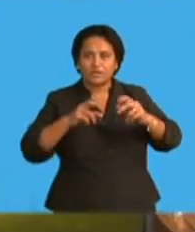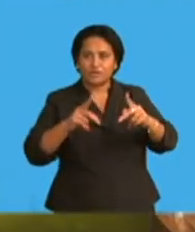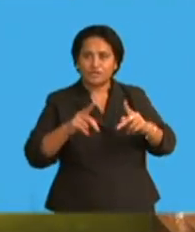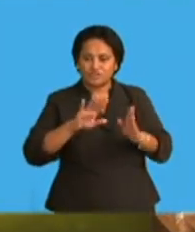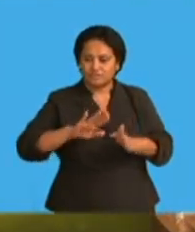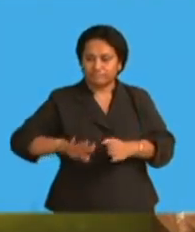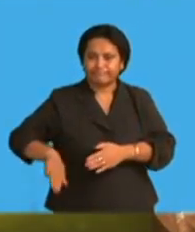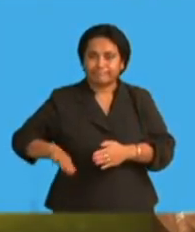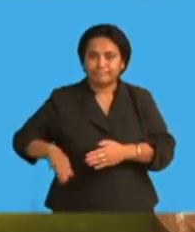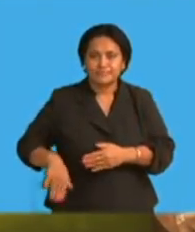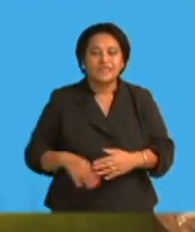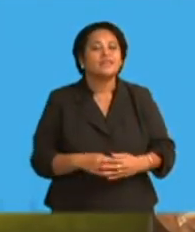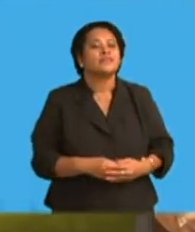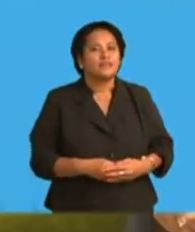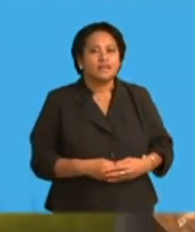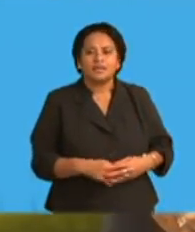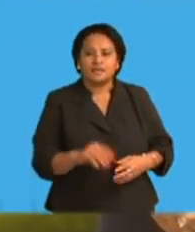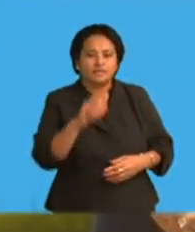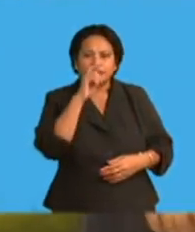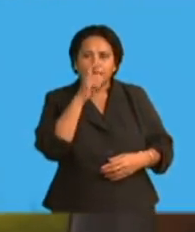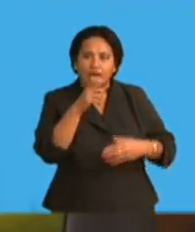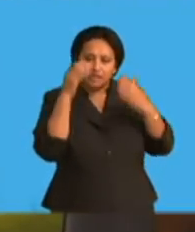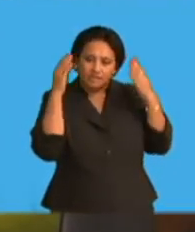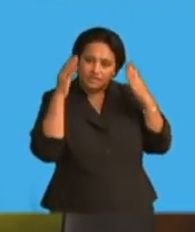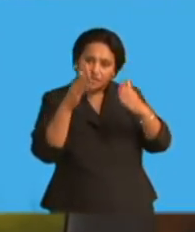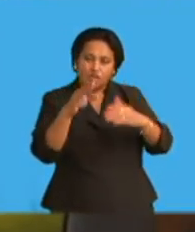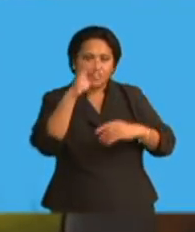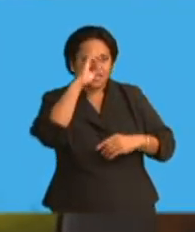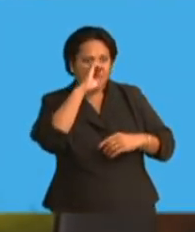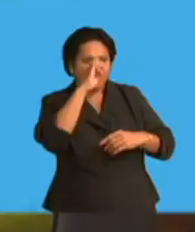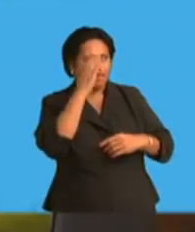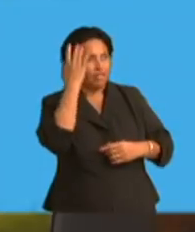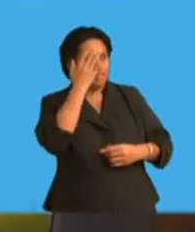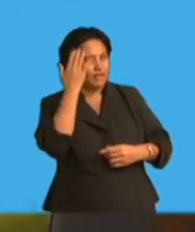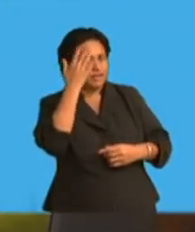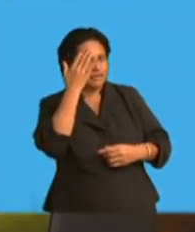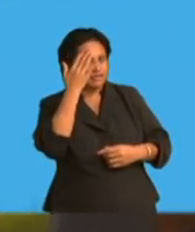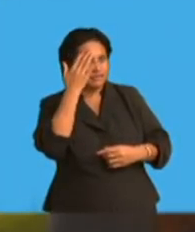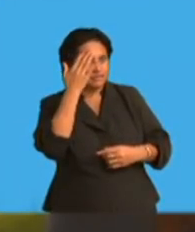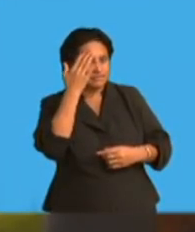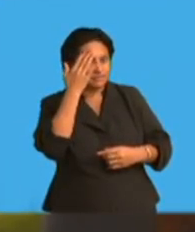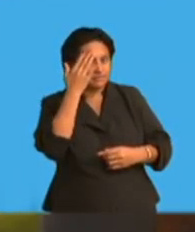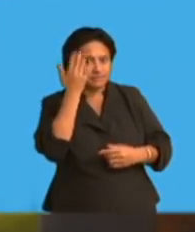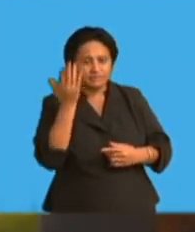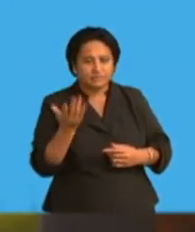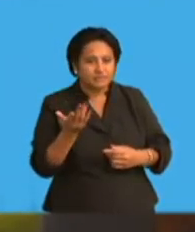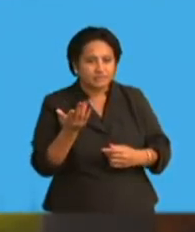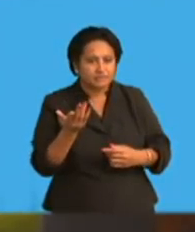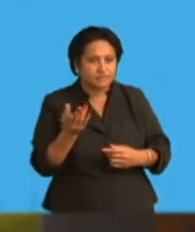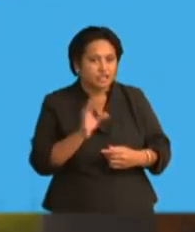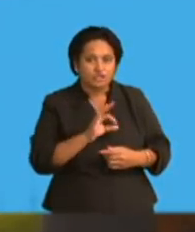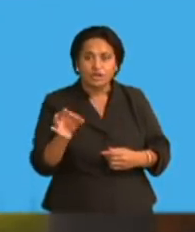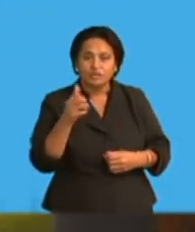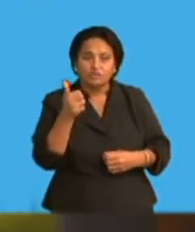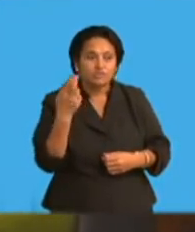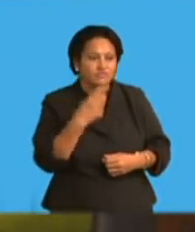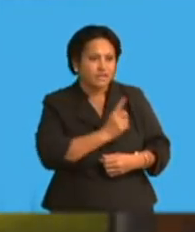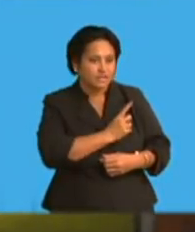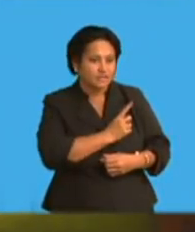cannot be beholden to ethnic thinking. It is absolutely disastrous for us. And I'll give you some examples, Madam